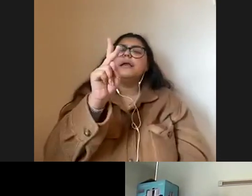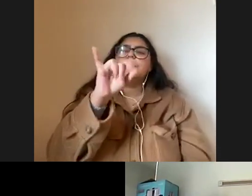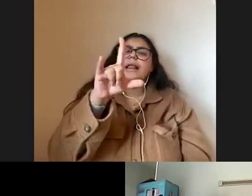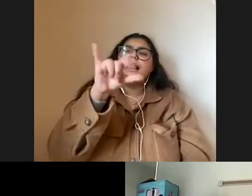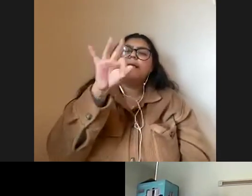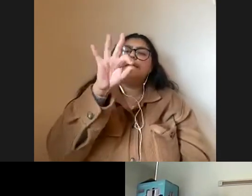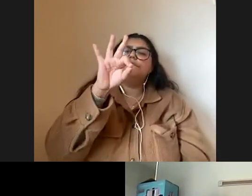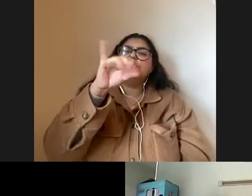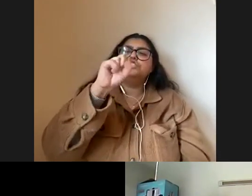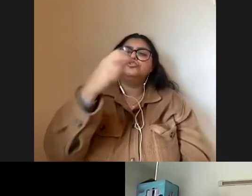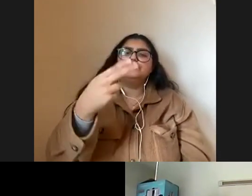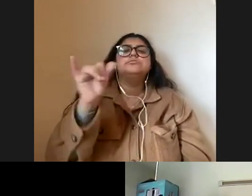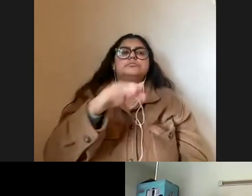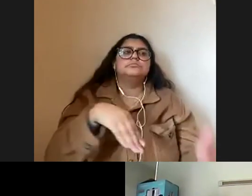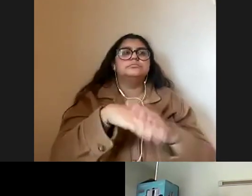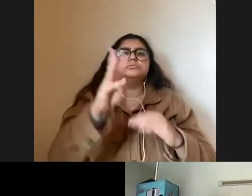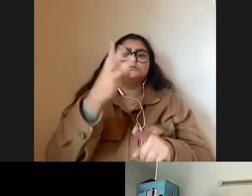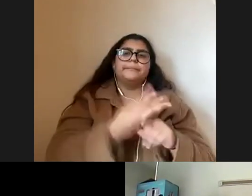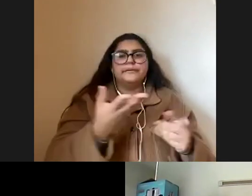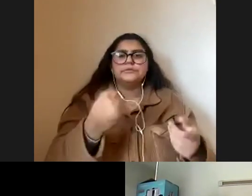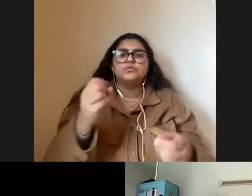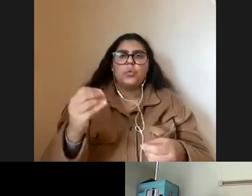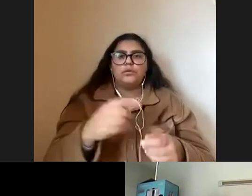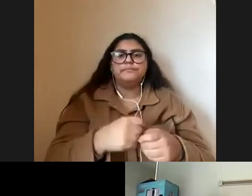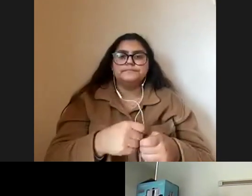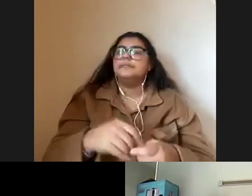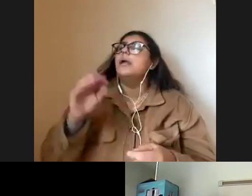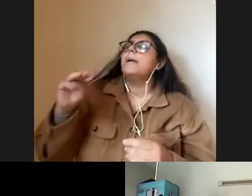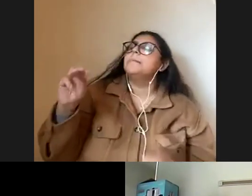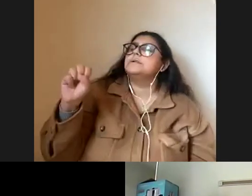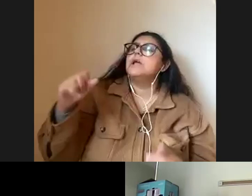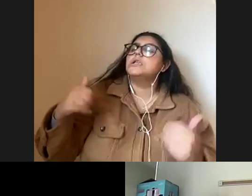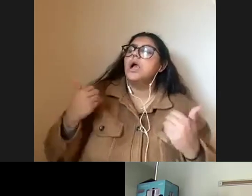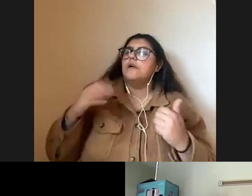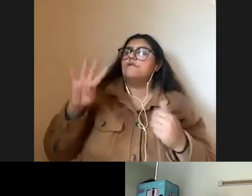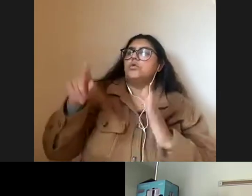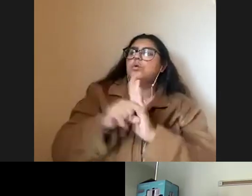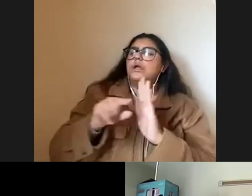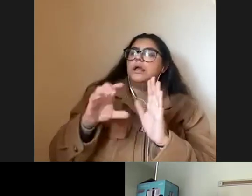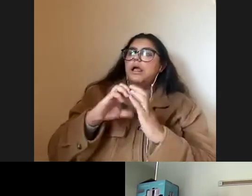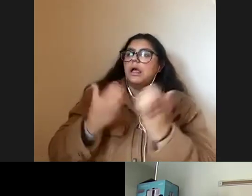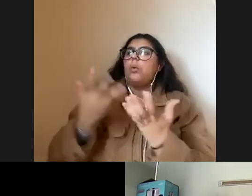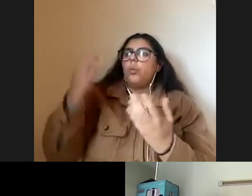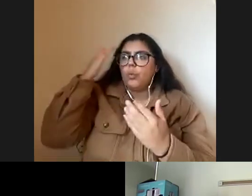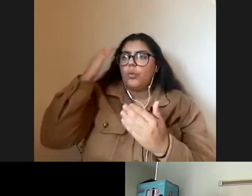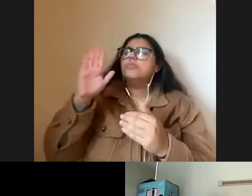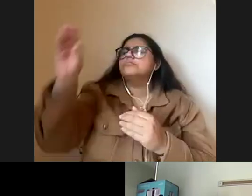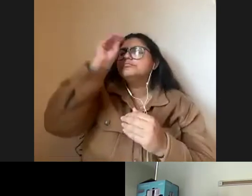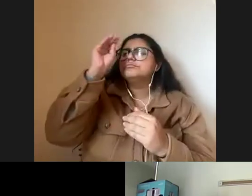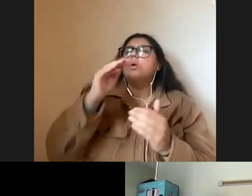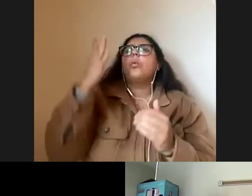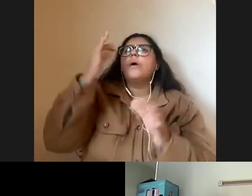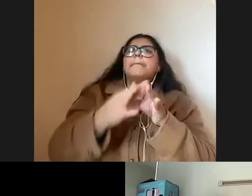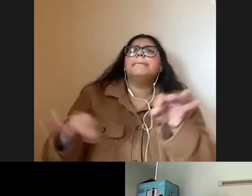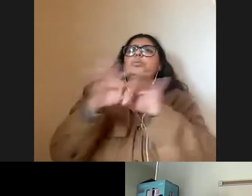6 months. Cool. Mrs. Young's fourth and fifth grade class wants to know, in your opinion, why is it important for people to study